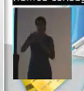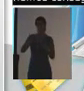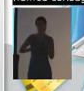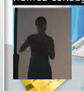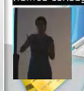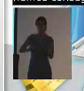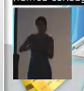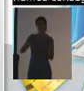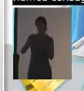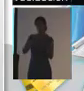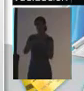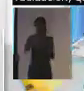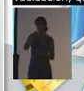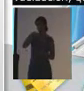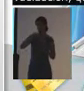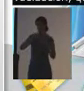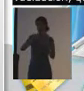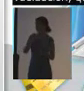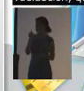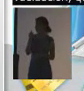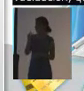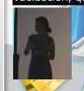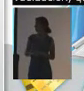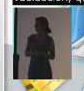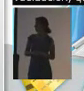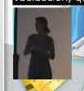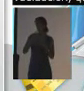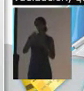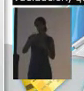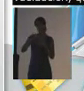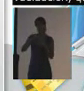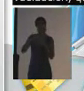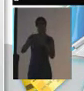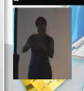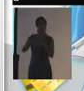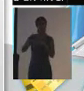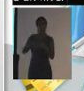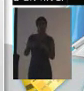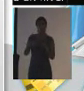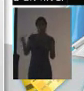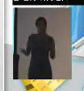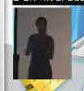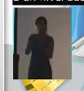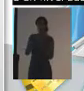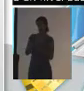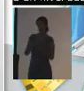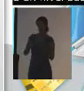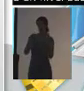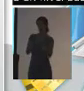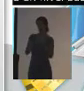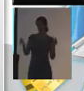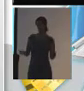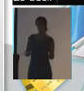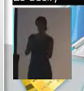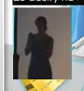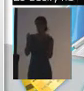we managed to obtain, with our degree of evaluation, assessment is 4.8, we have managed to reach a